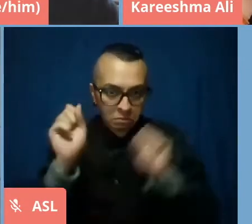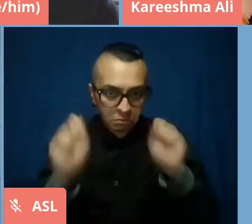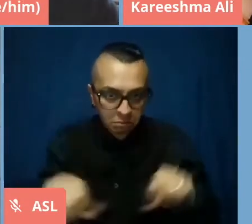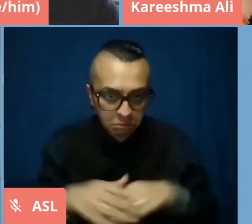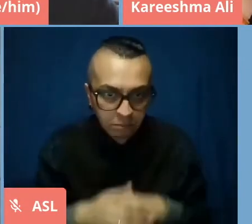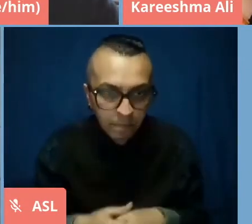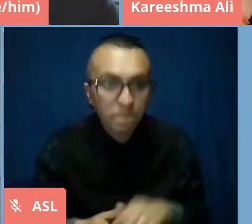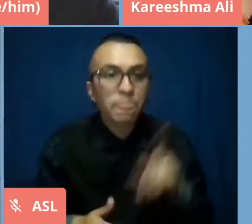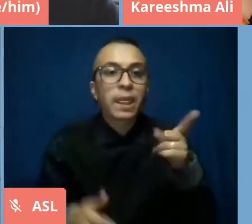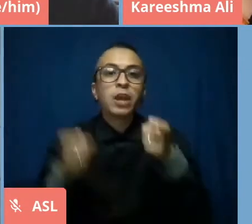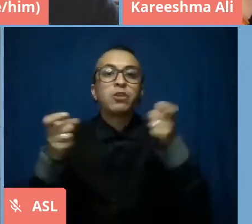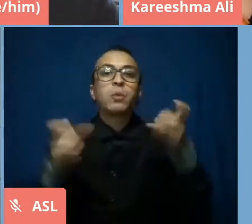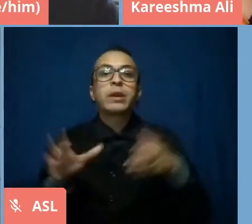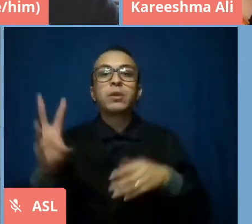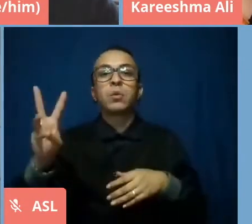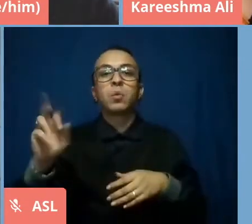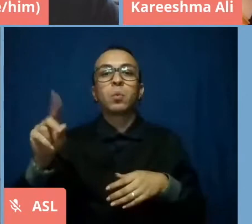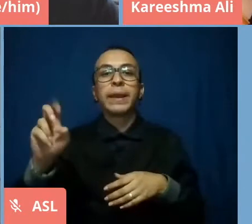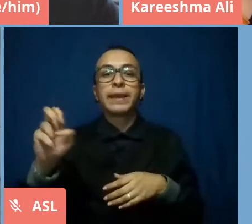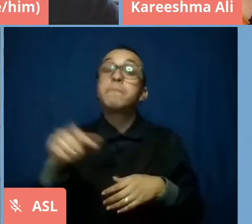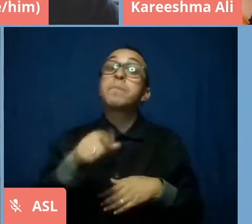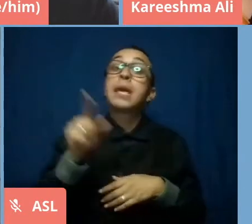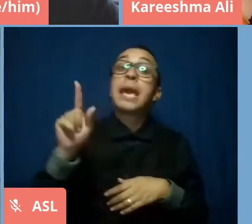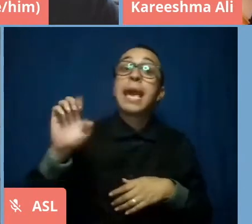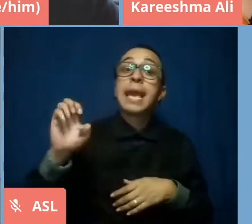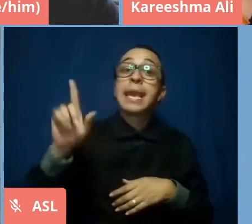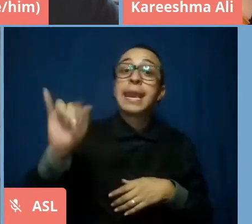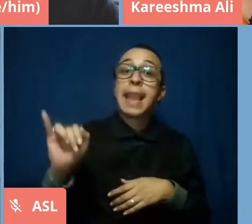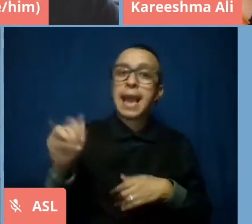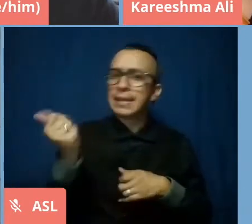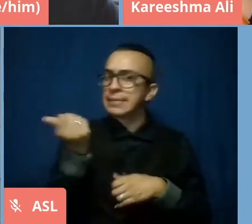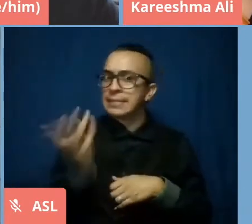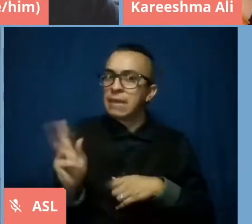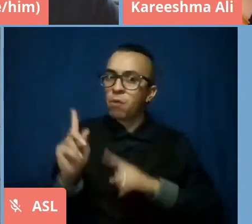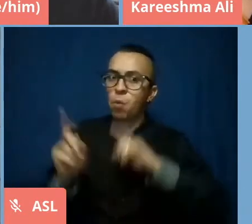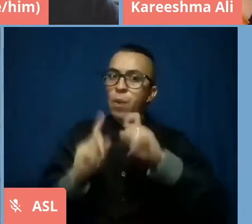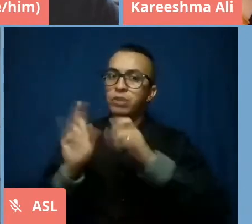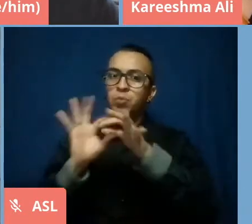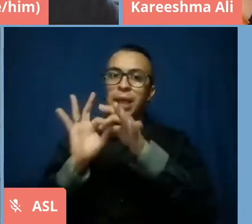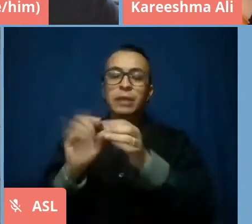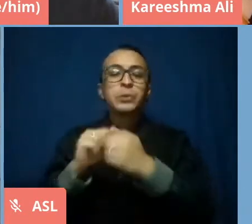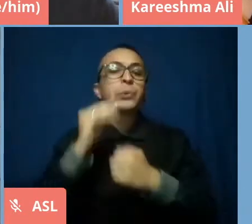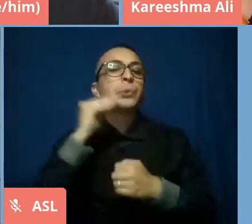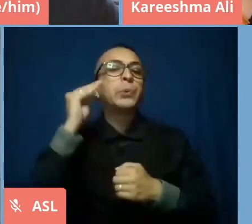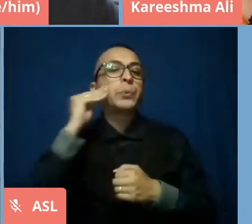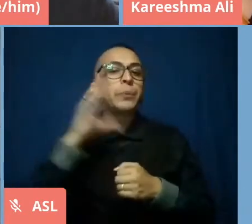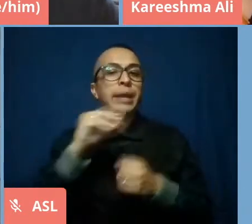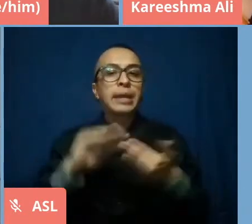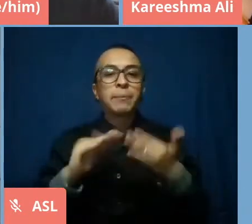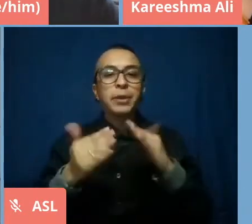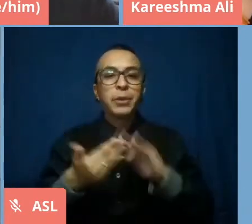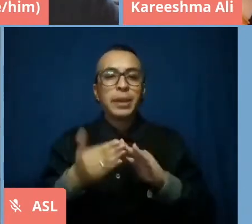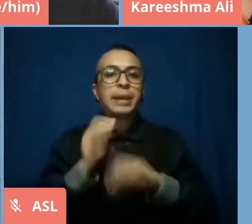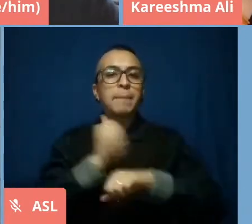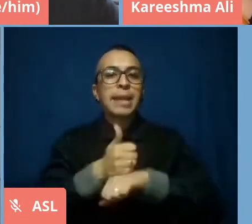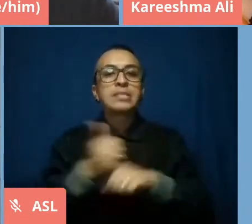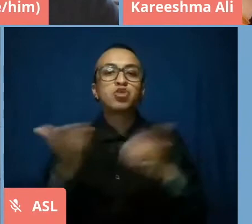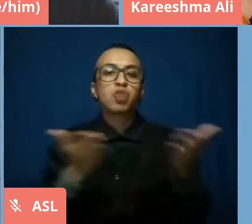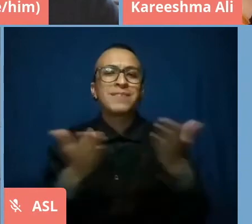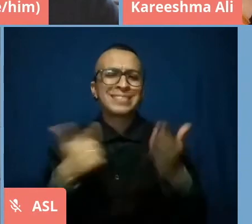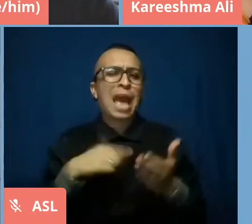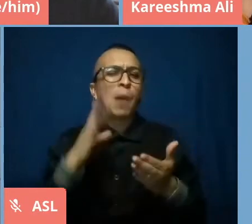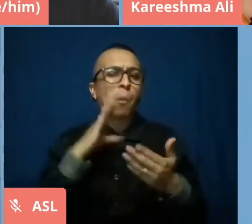Thank you. And Eli, several questions coming in around home and community-based services. I'll just tee up two for